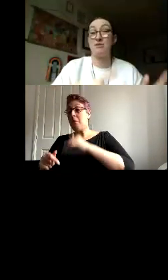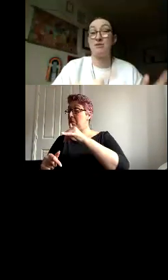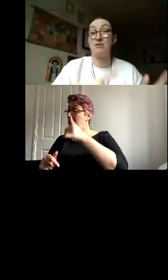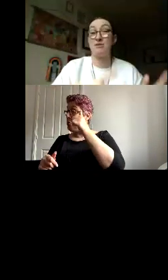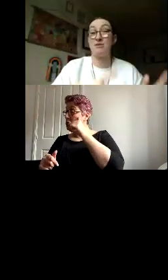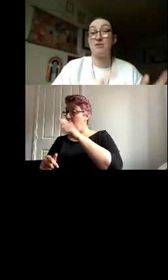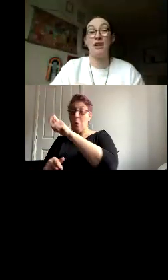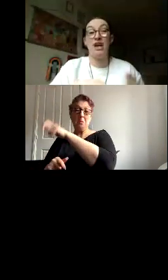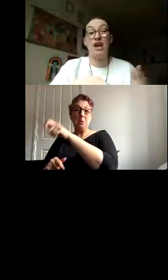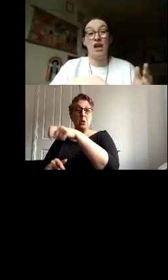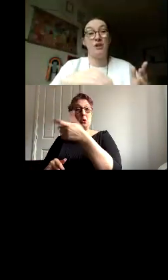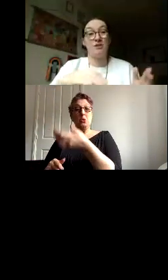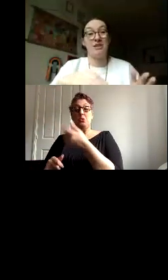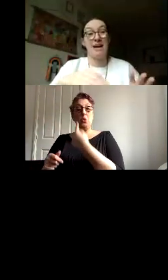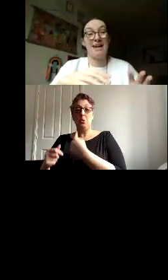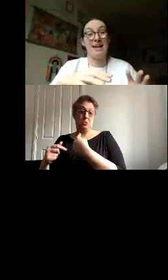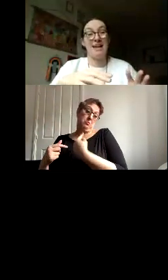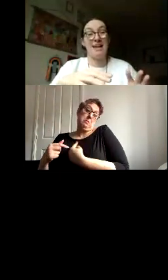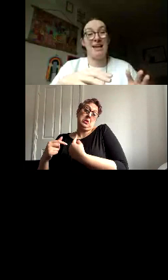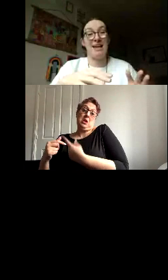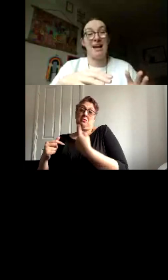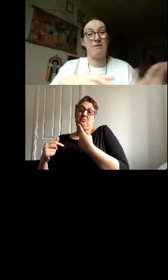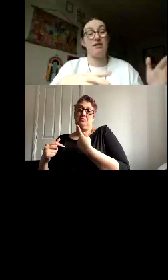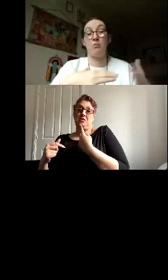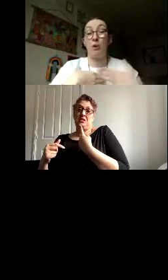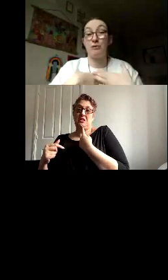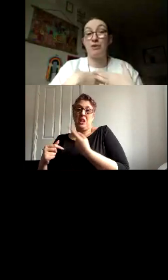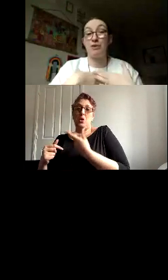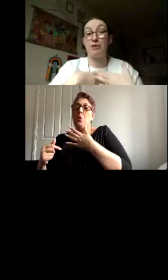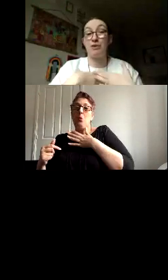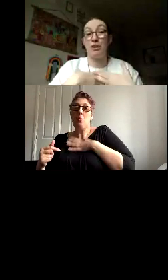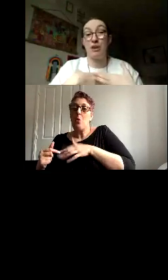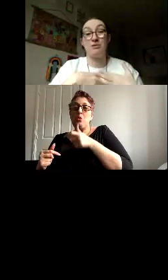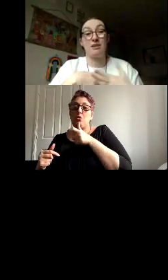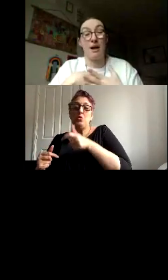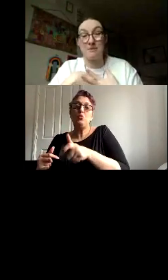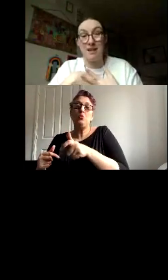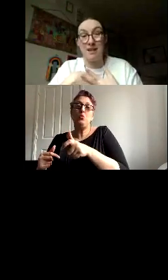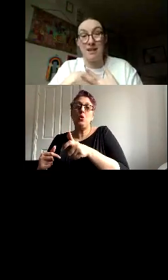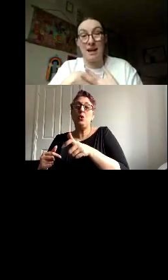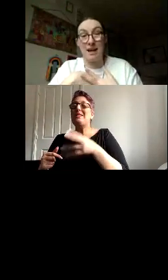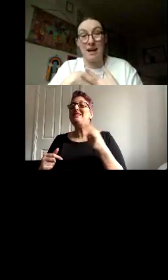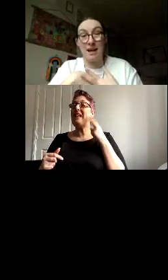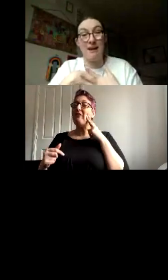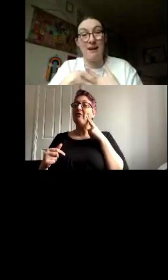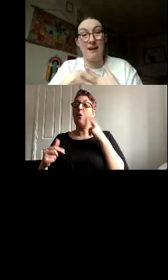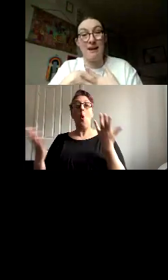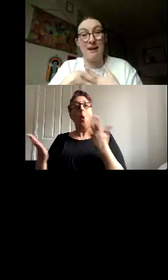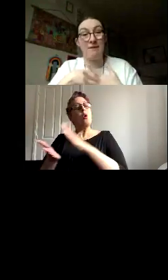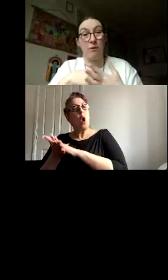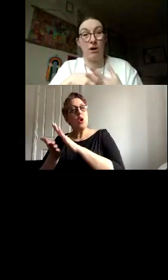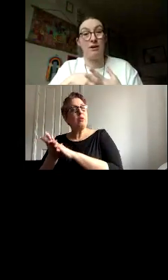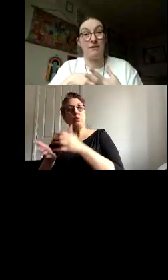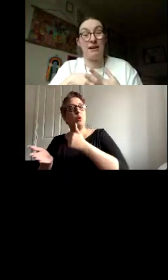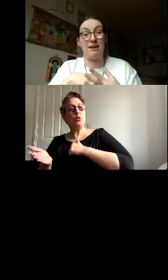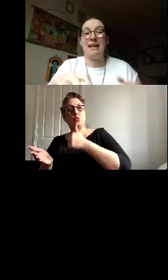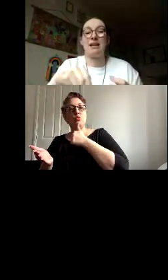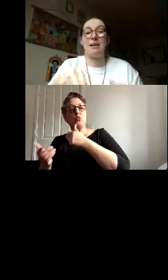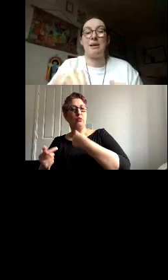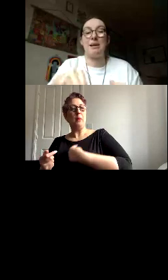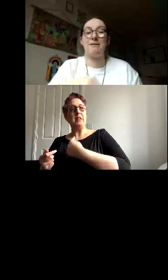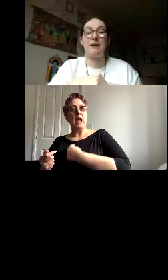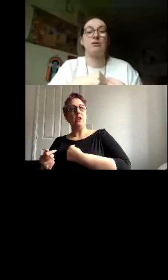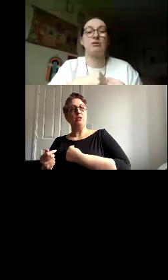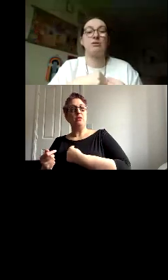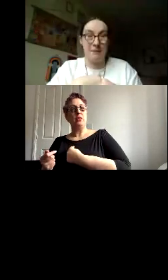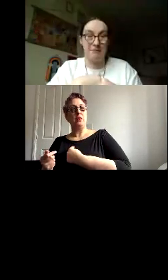even perhaps yourselves who say that they don't want to use the term deaf or hard of hearing, and that hearing is like the